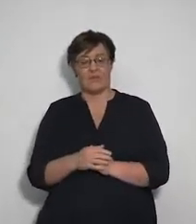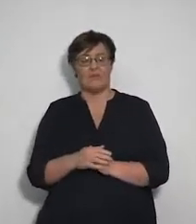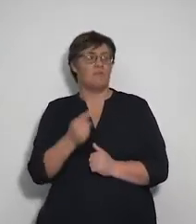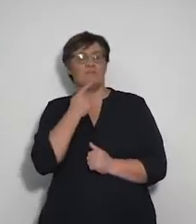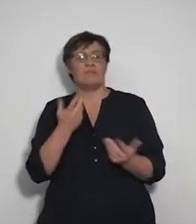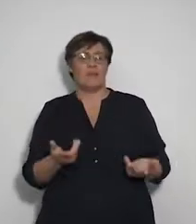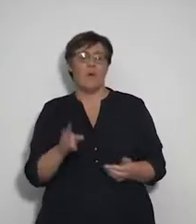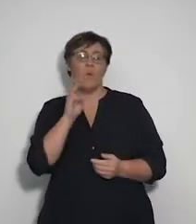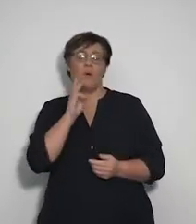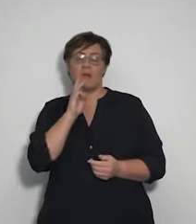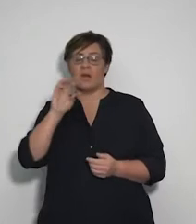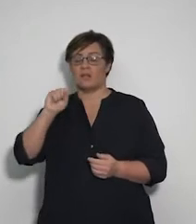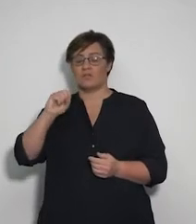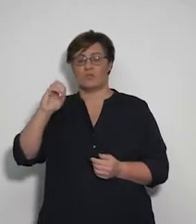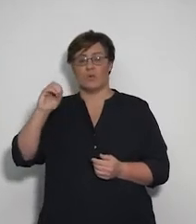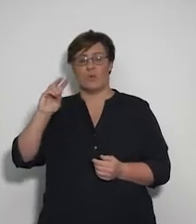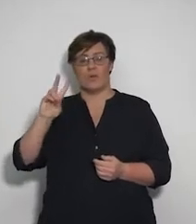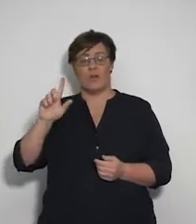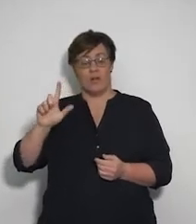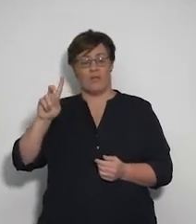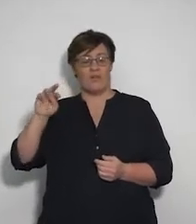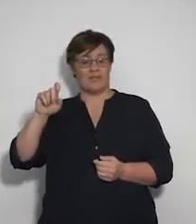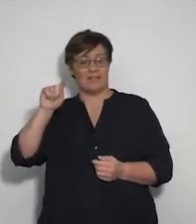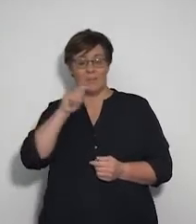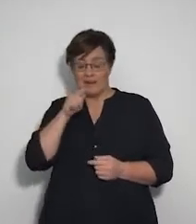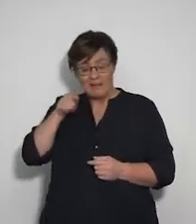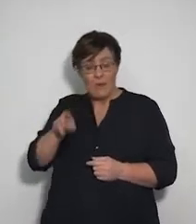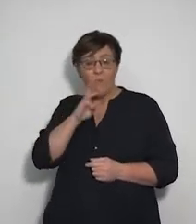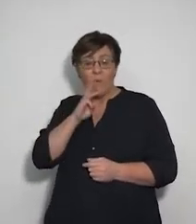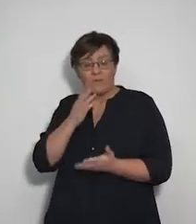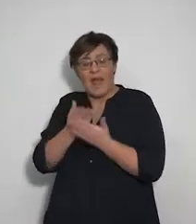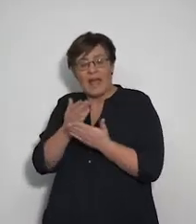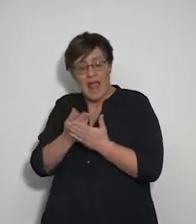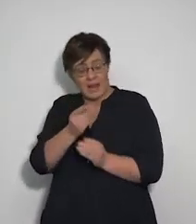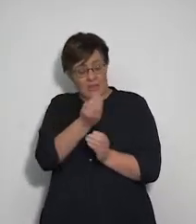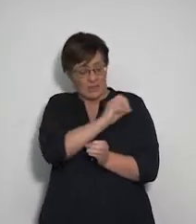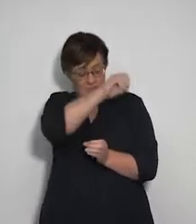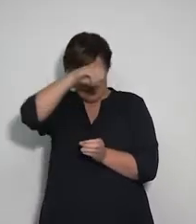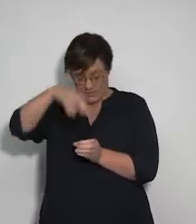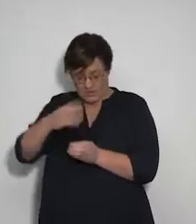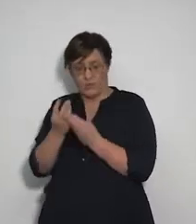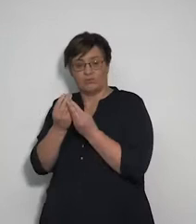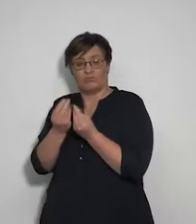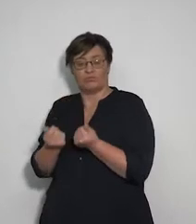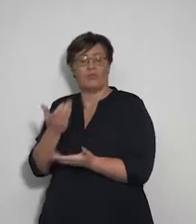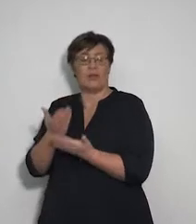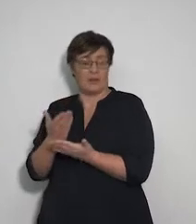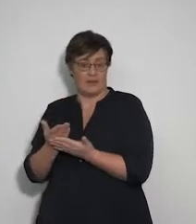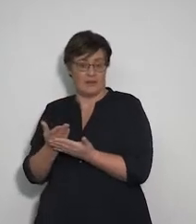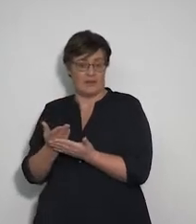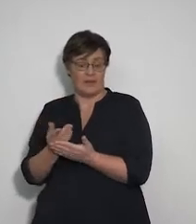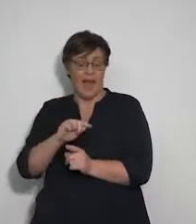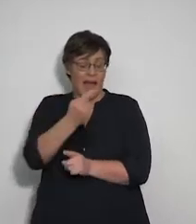say that water is a solvent, it means it has the ability to dissolve other substances, or in other words,